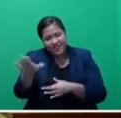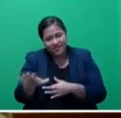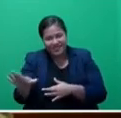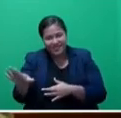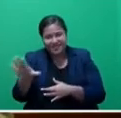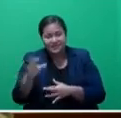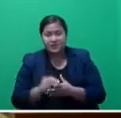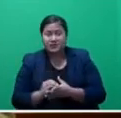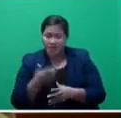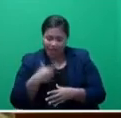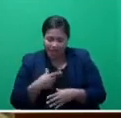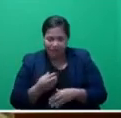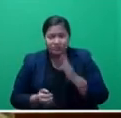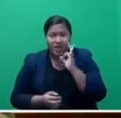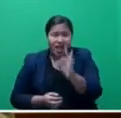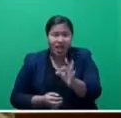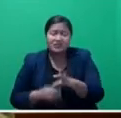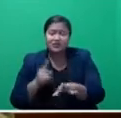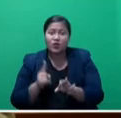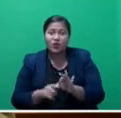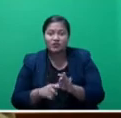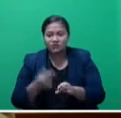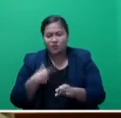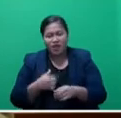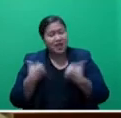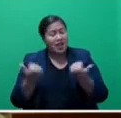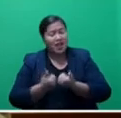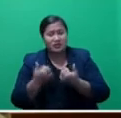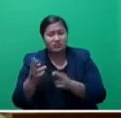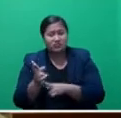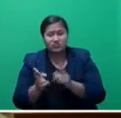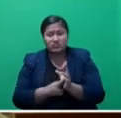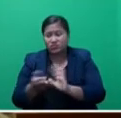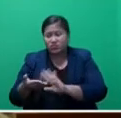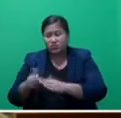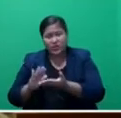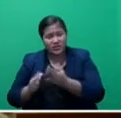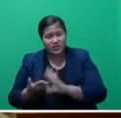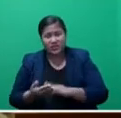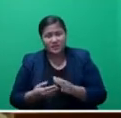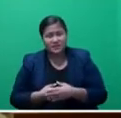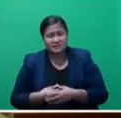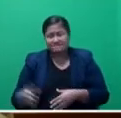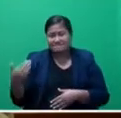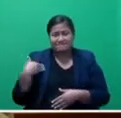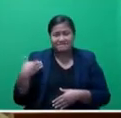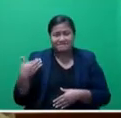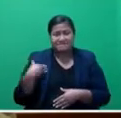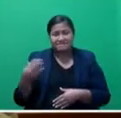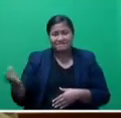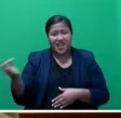question because there are some rural and maritime communities which have been signalled out for special community